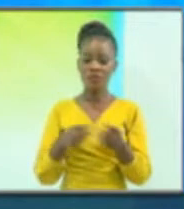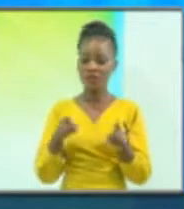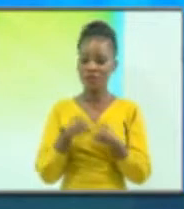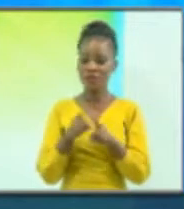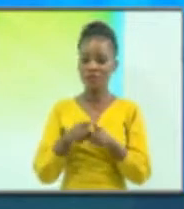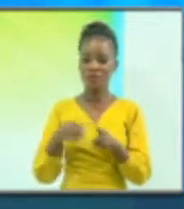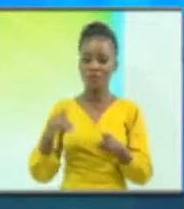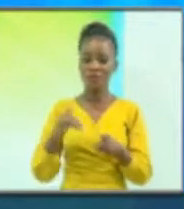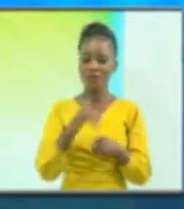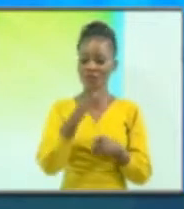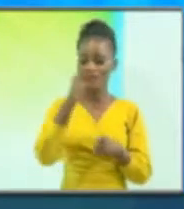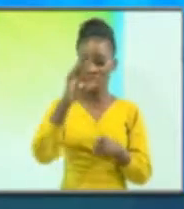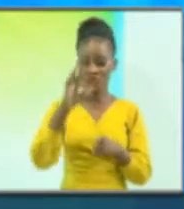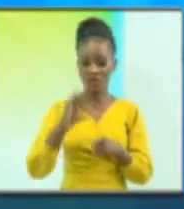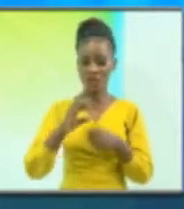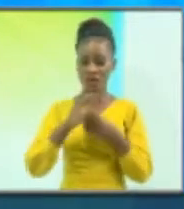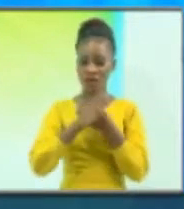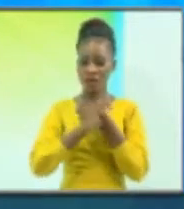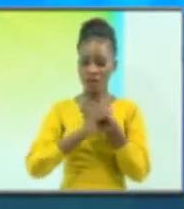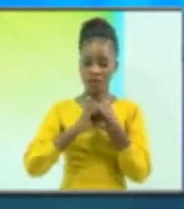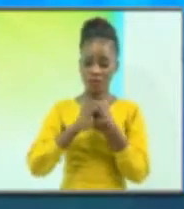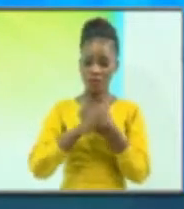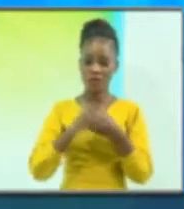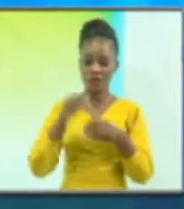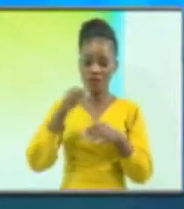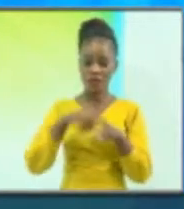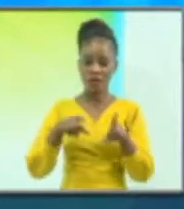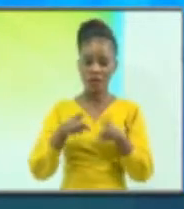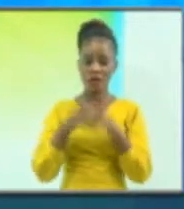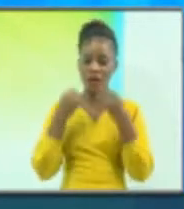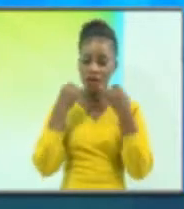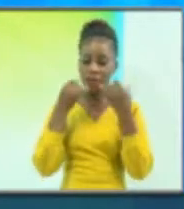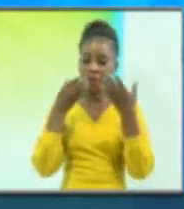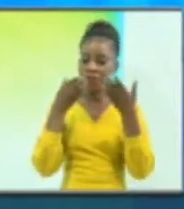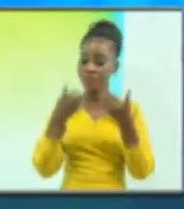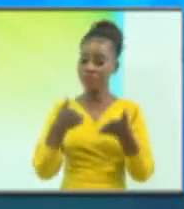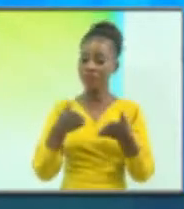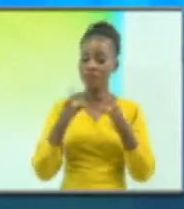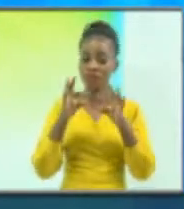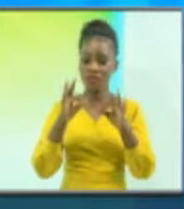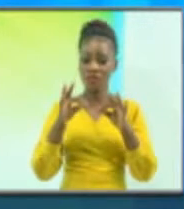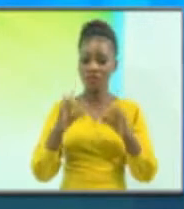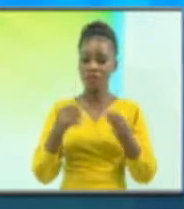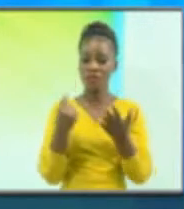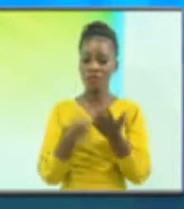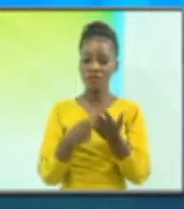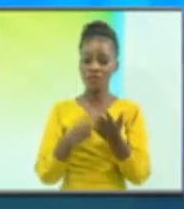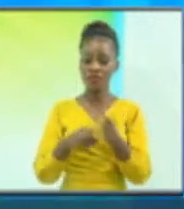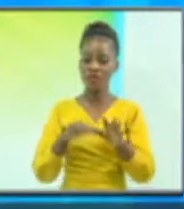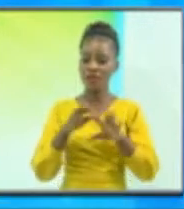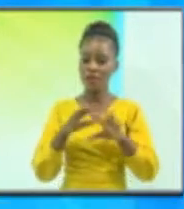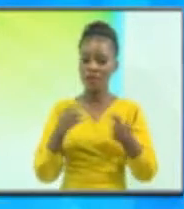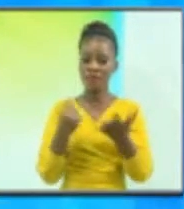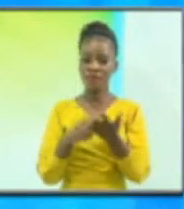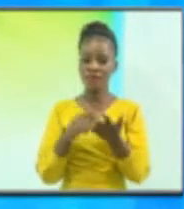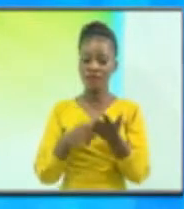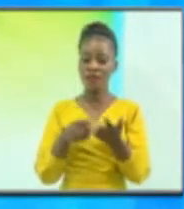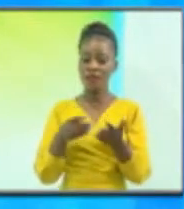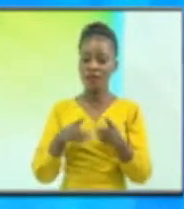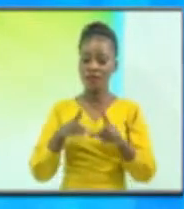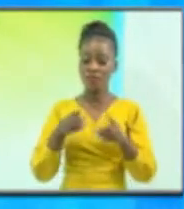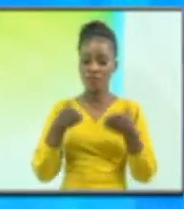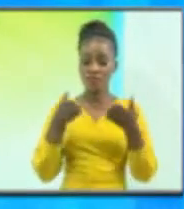imported products in the country, the organic producers, as well as those imported products into the Ugandan market. The organic producers rely on